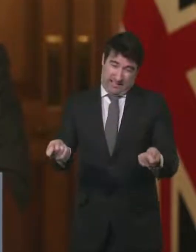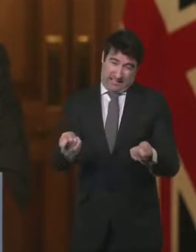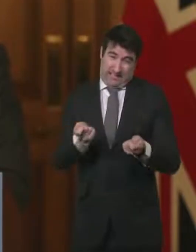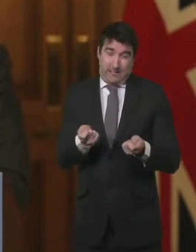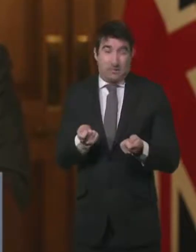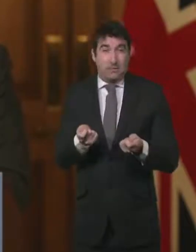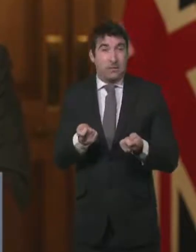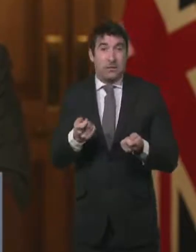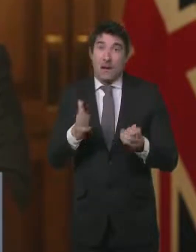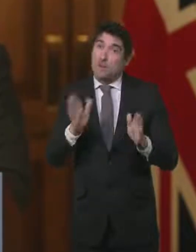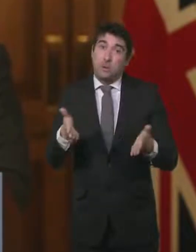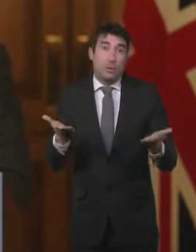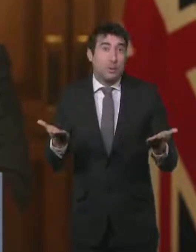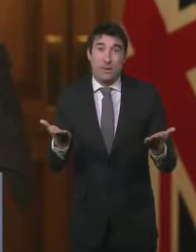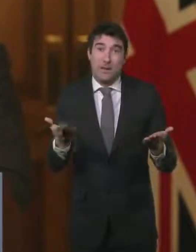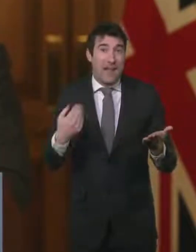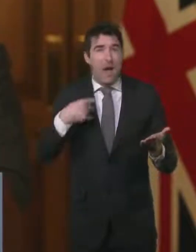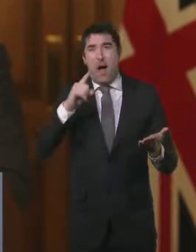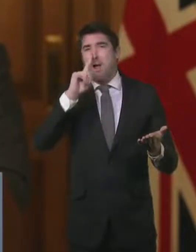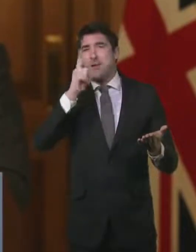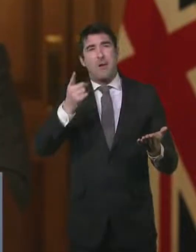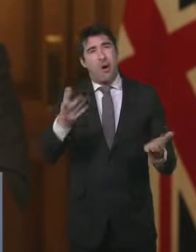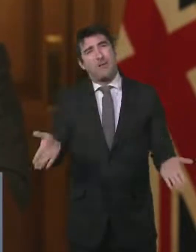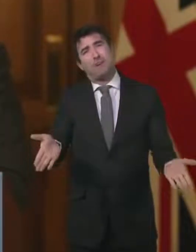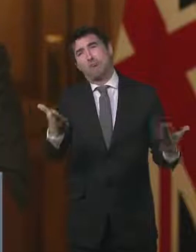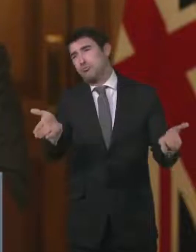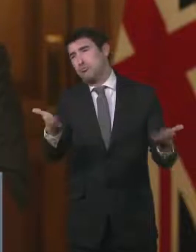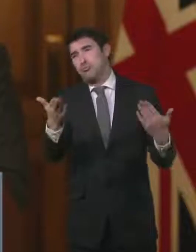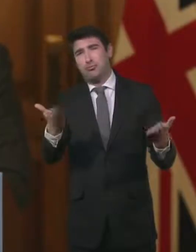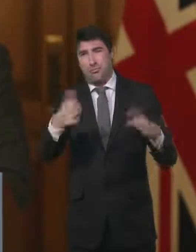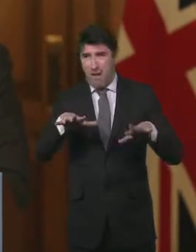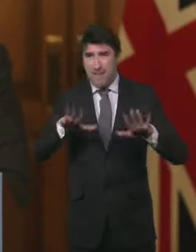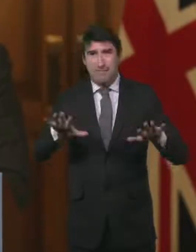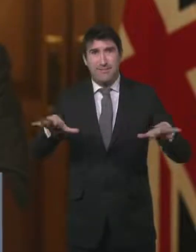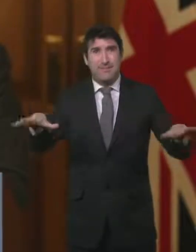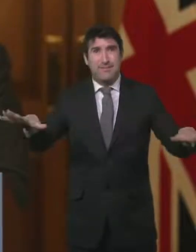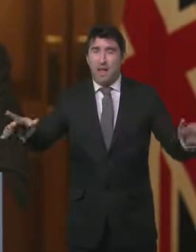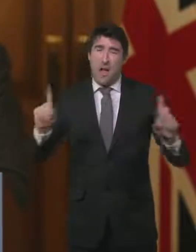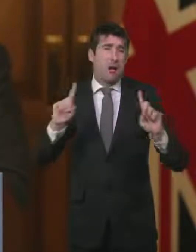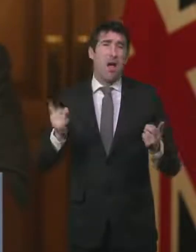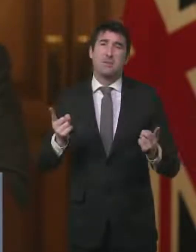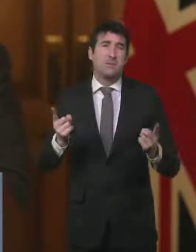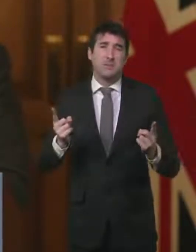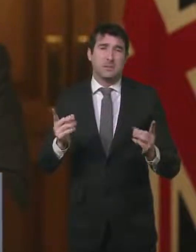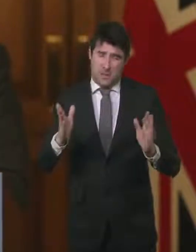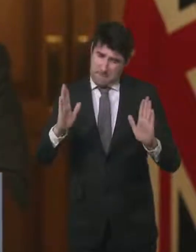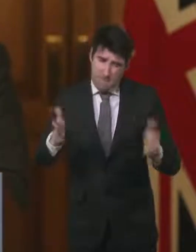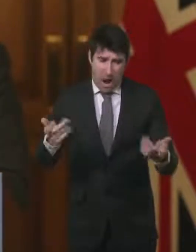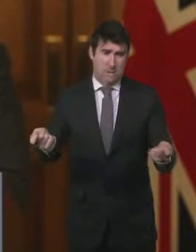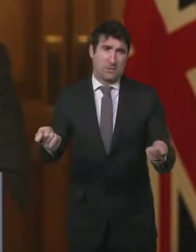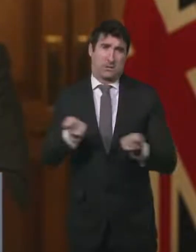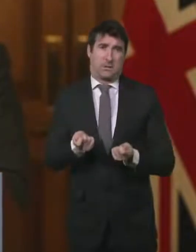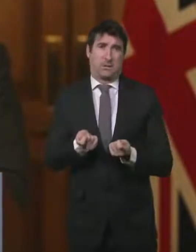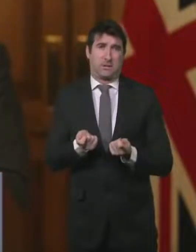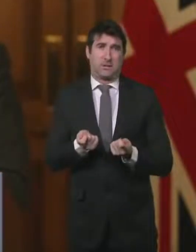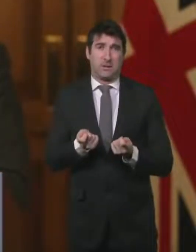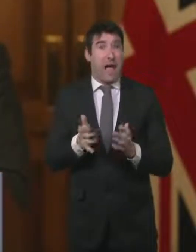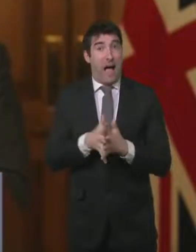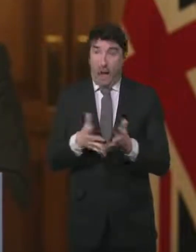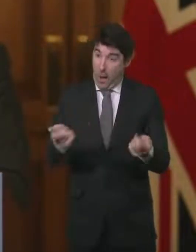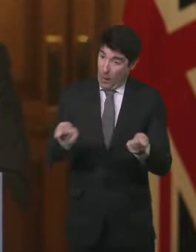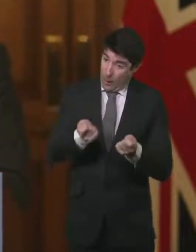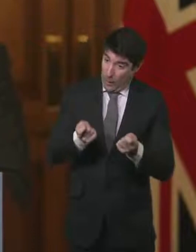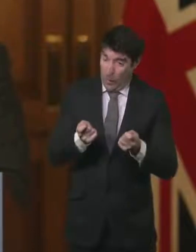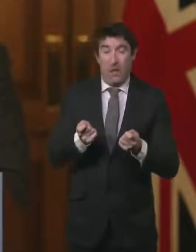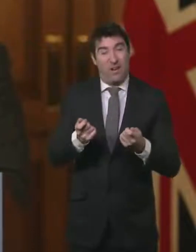variant simply doesn't give us the scope to do that. I think there will obviously come a point when we've made so